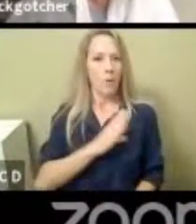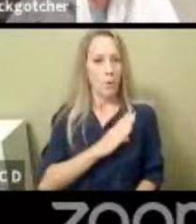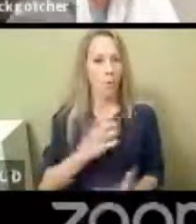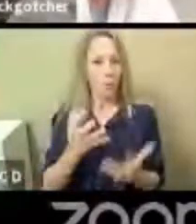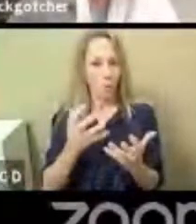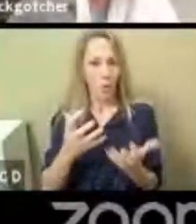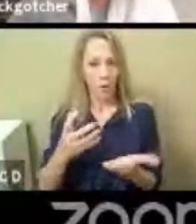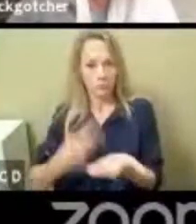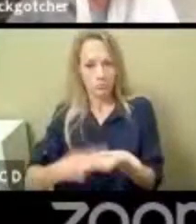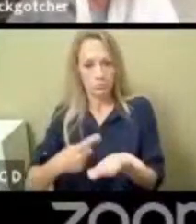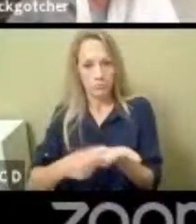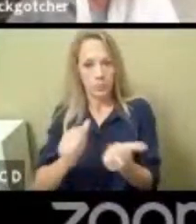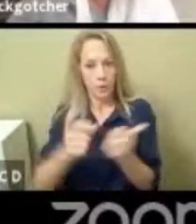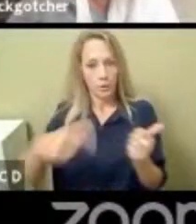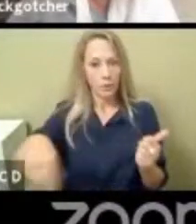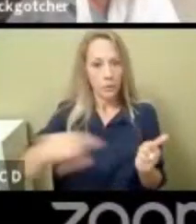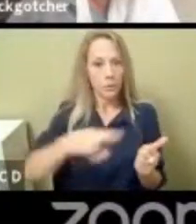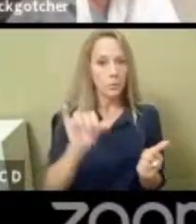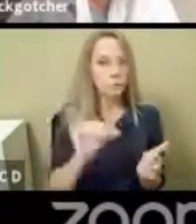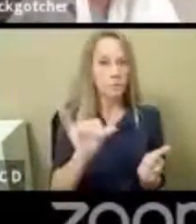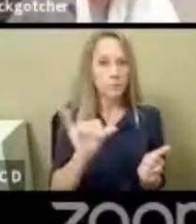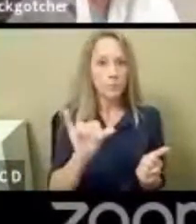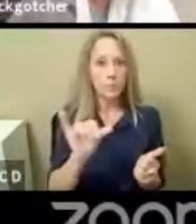with you guys, and as well as